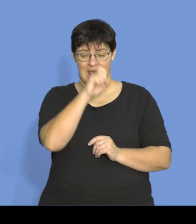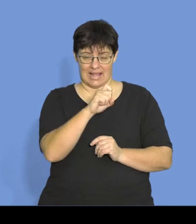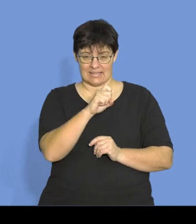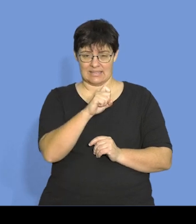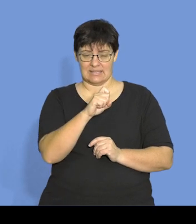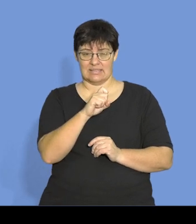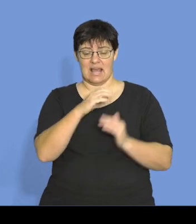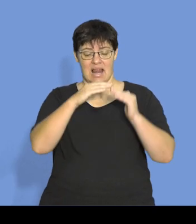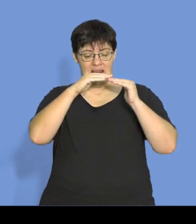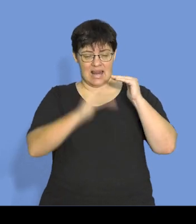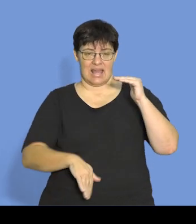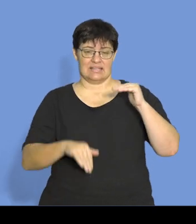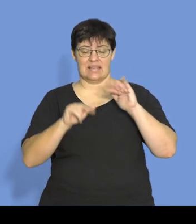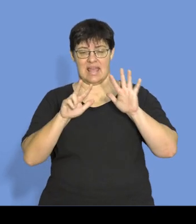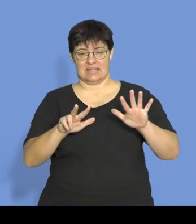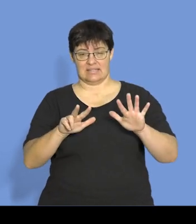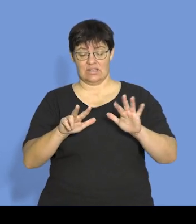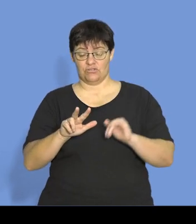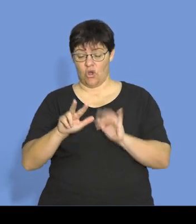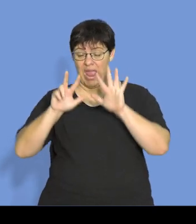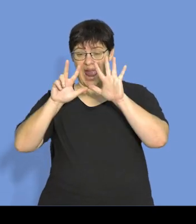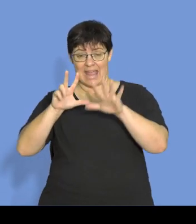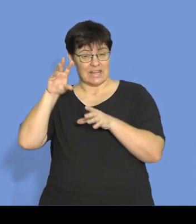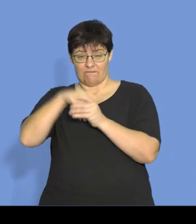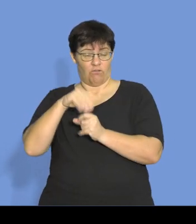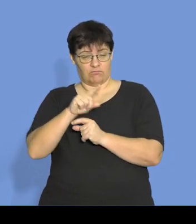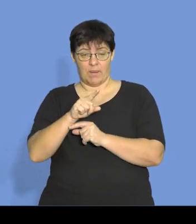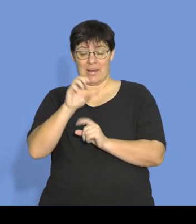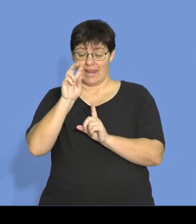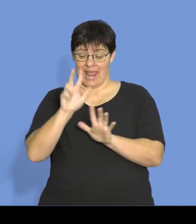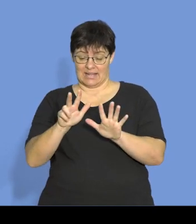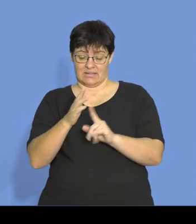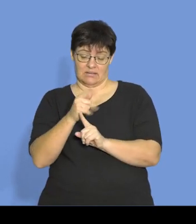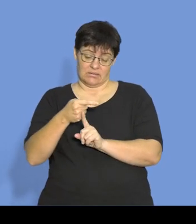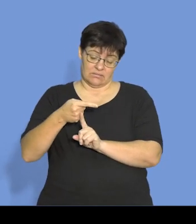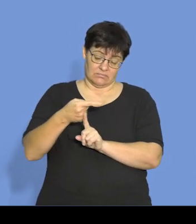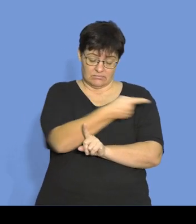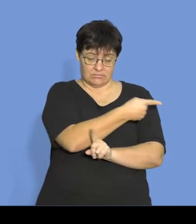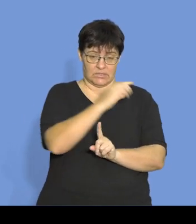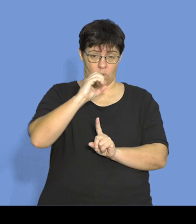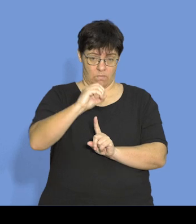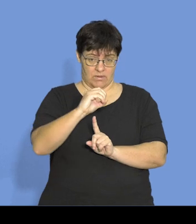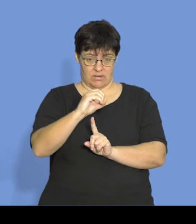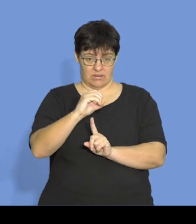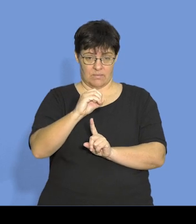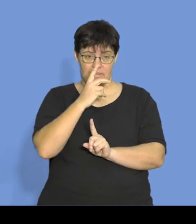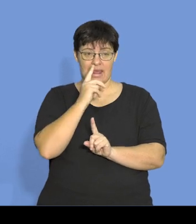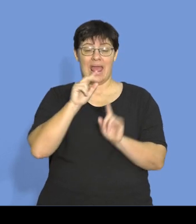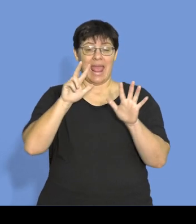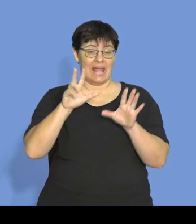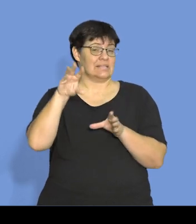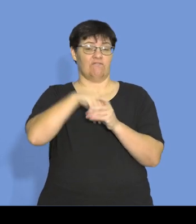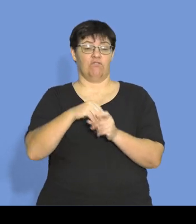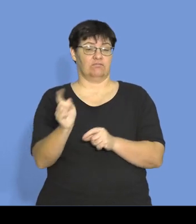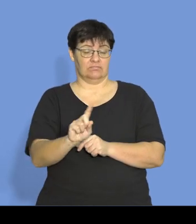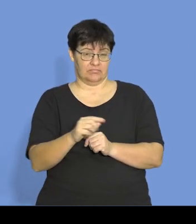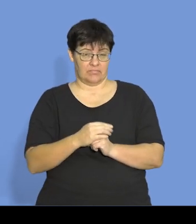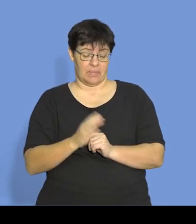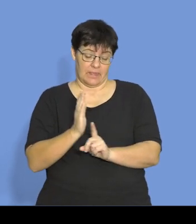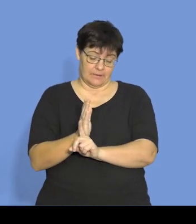means x is less than 8. So anything that is less than 8 on a number line will start from 8,